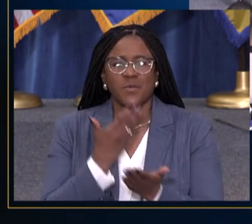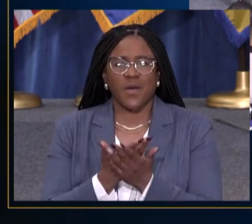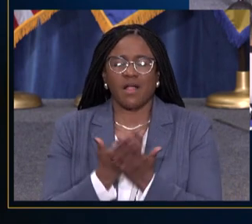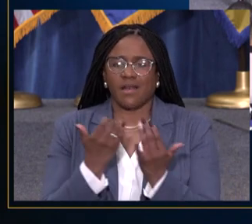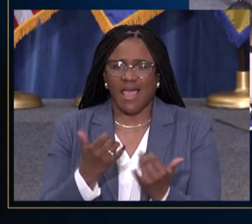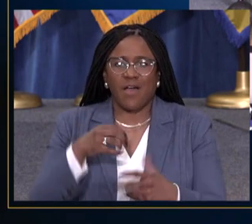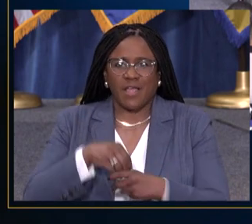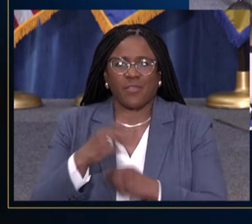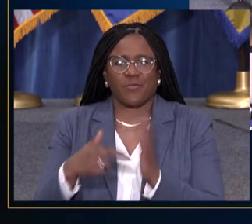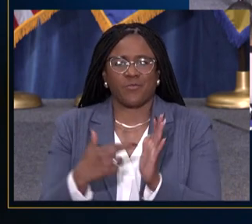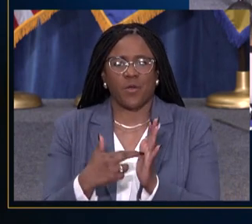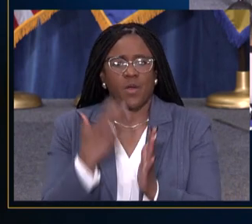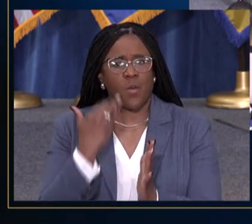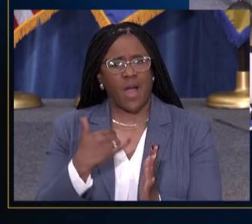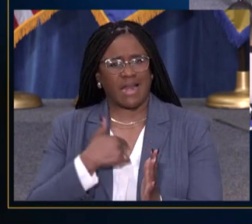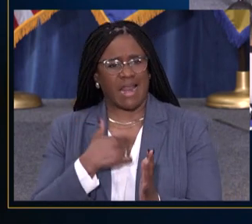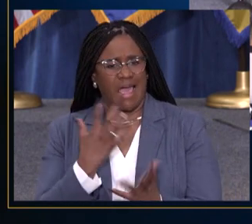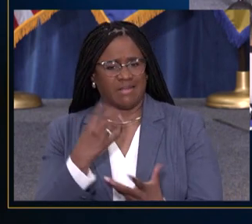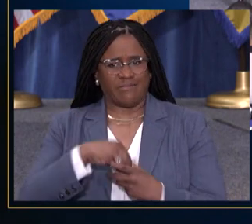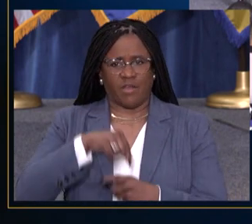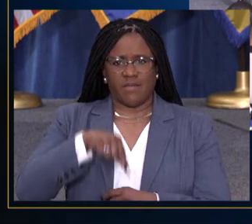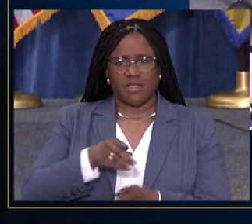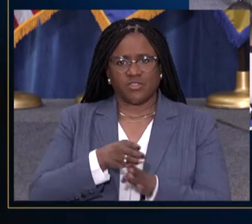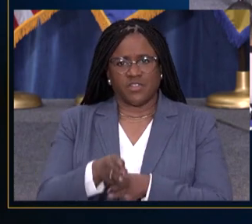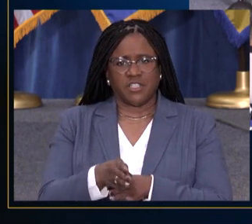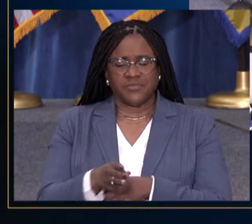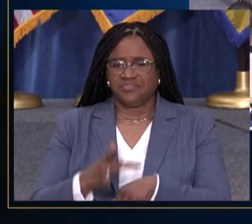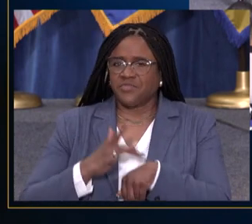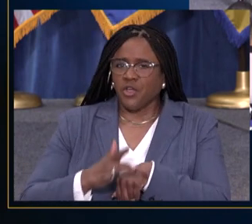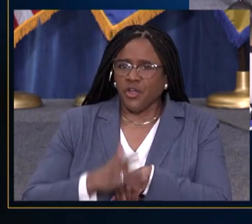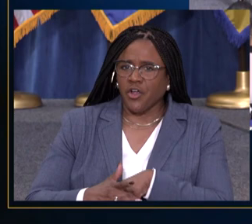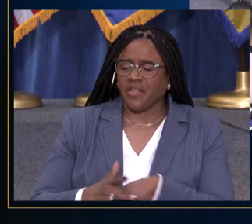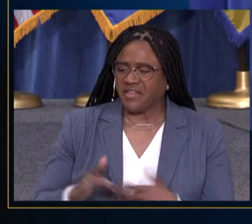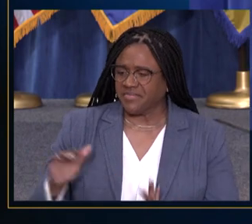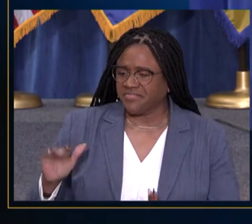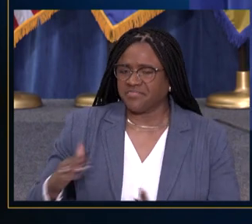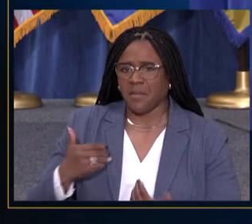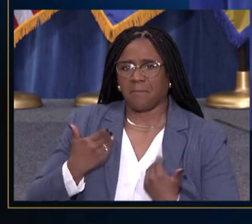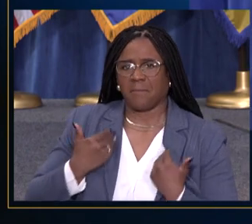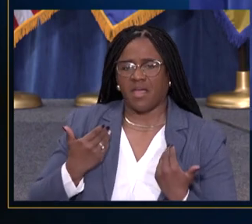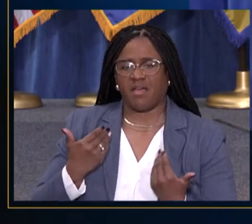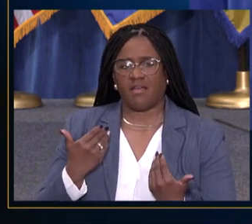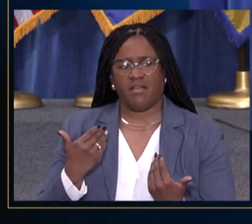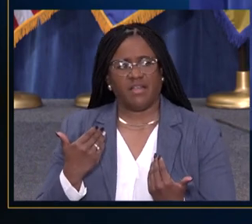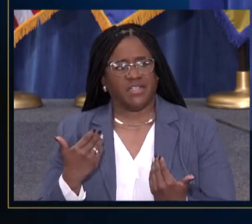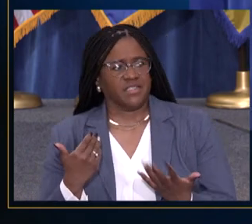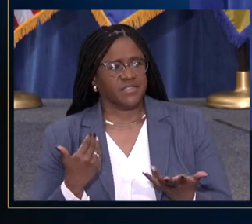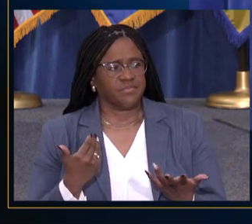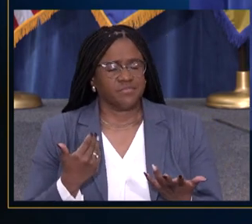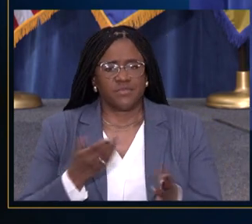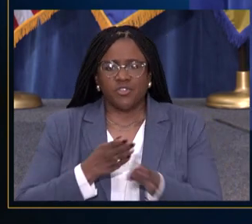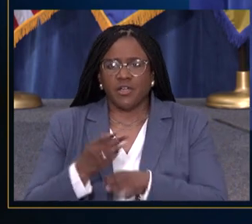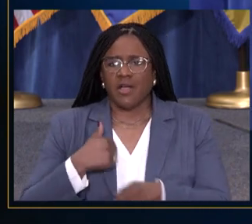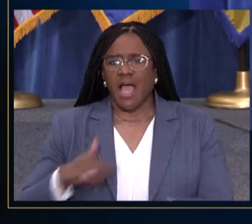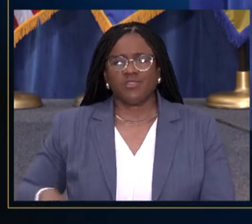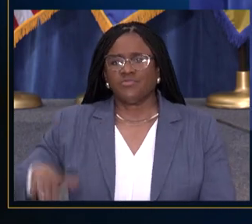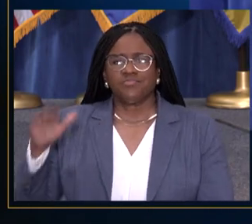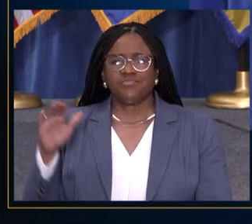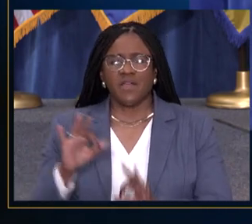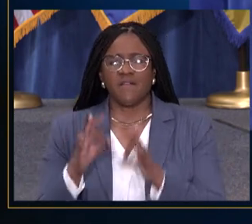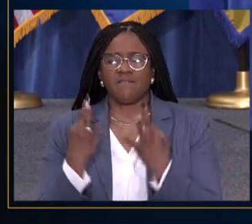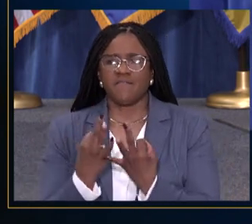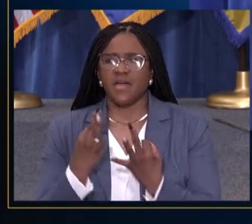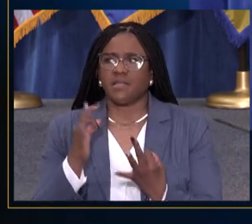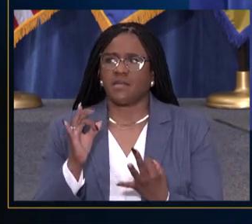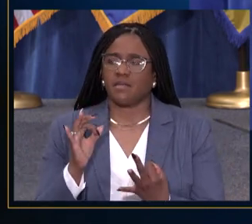this life of service? Early on in my career, I I think I grew up in a family, just